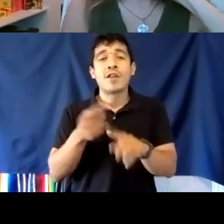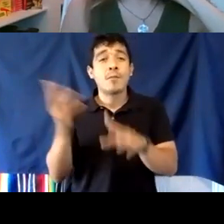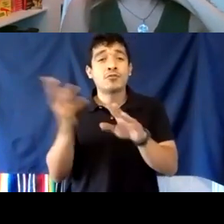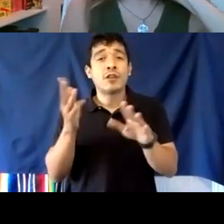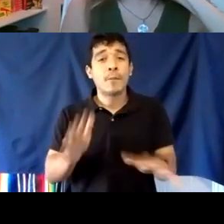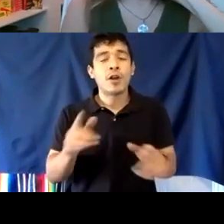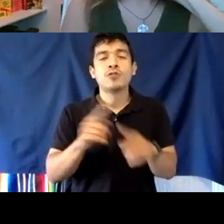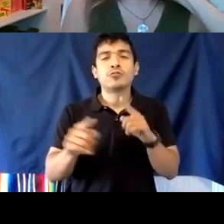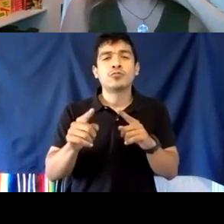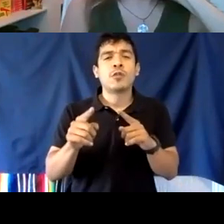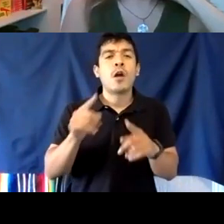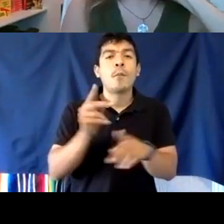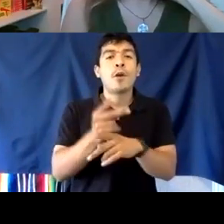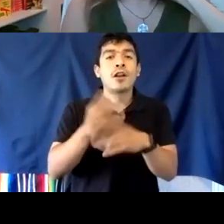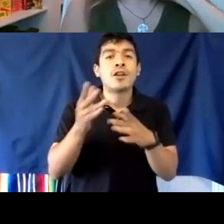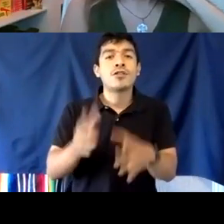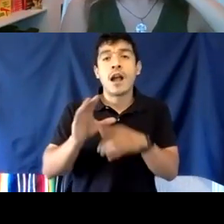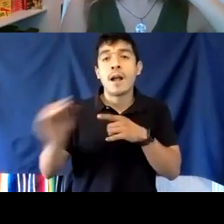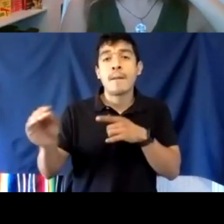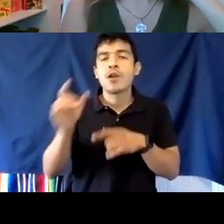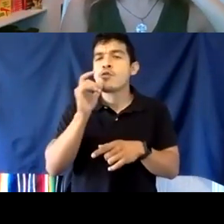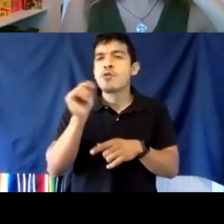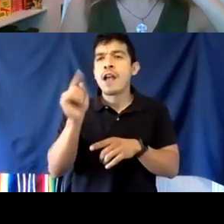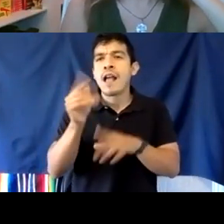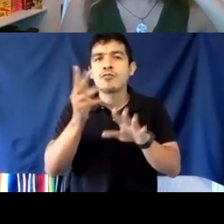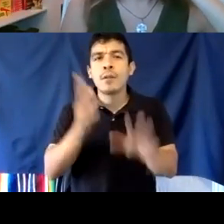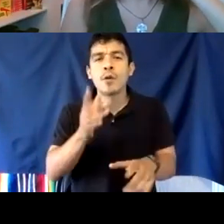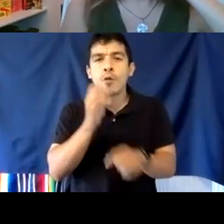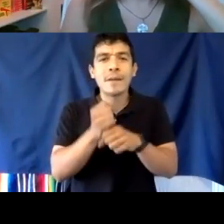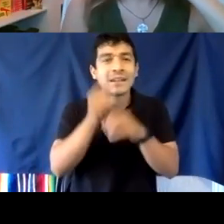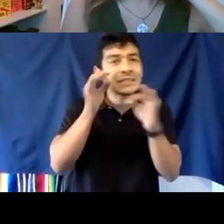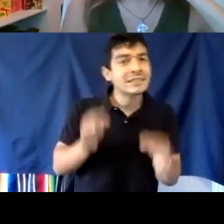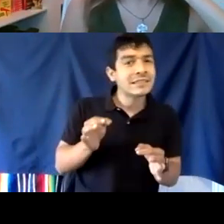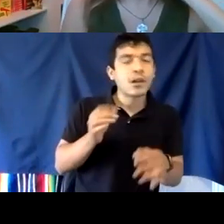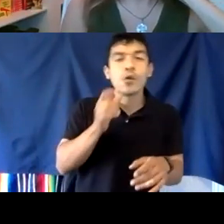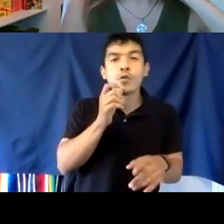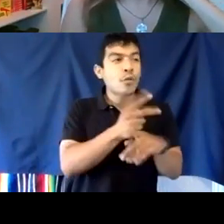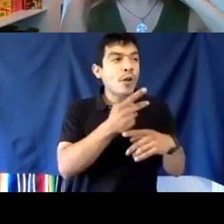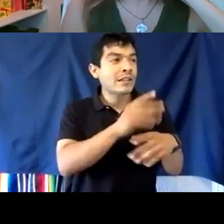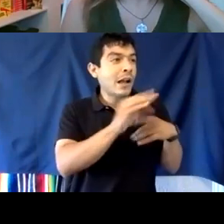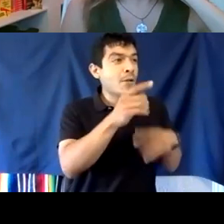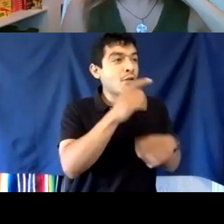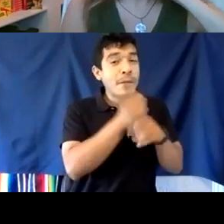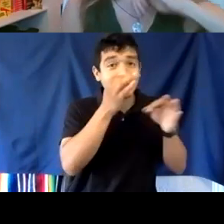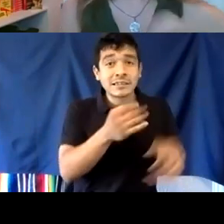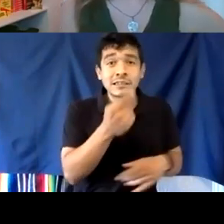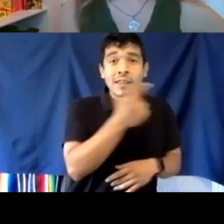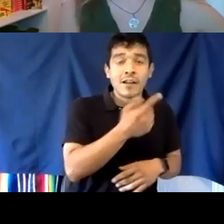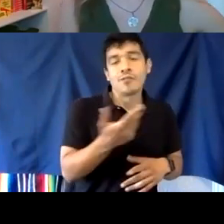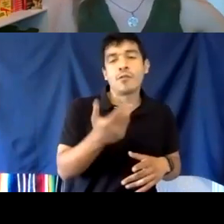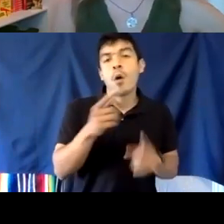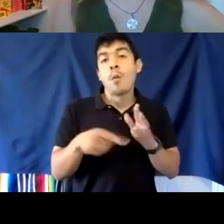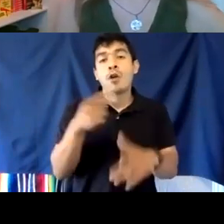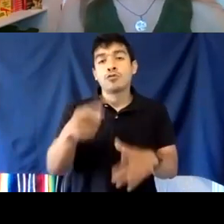production companies. Who's at the streamers? Who's making decisions? Who's at the production companies? Who's making decisions there? Once you start looking,